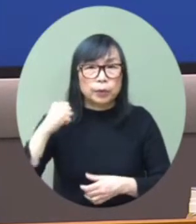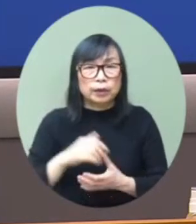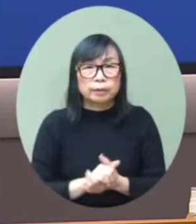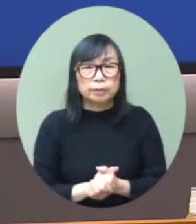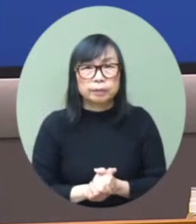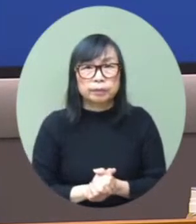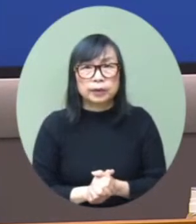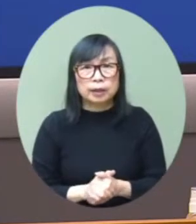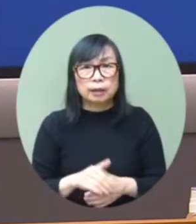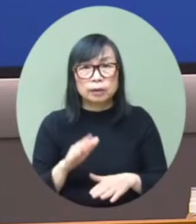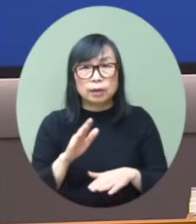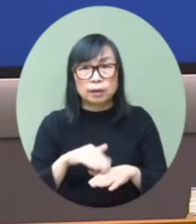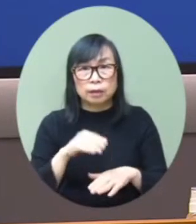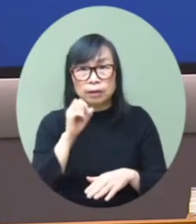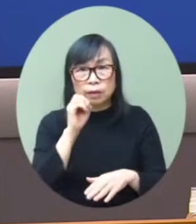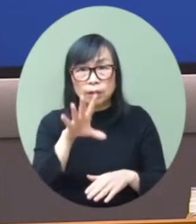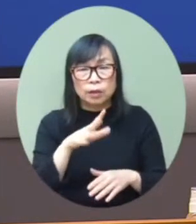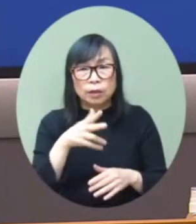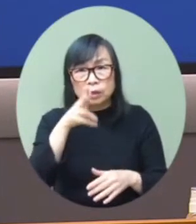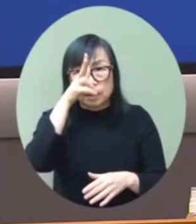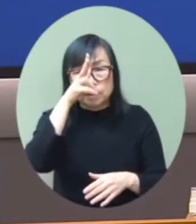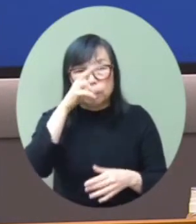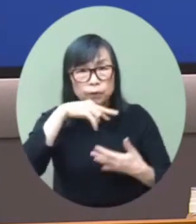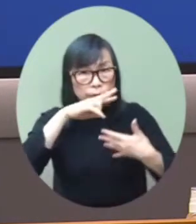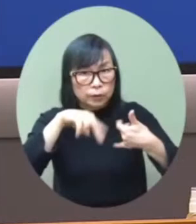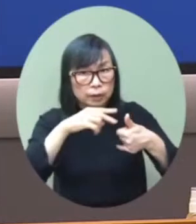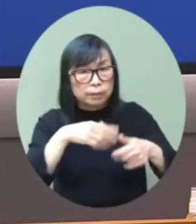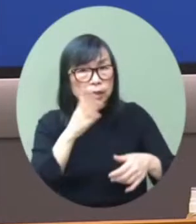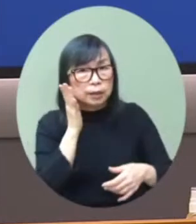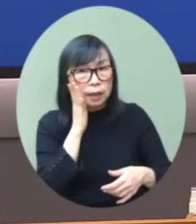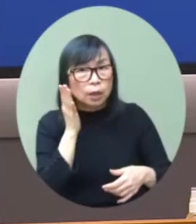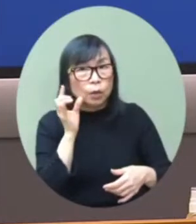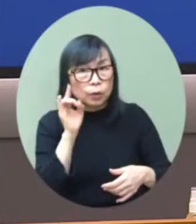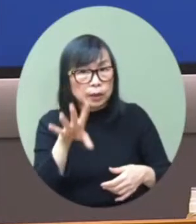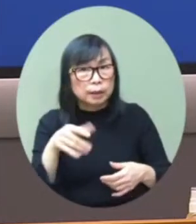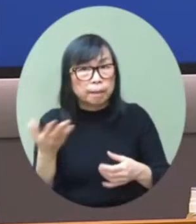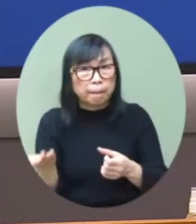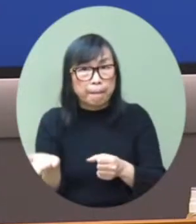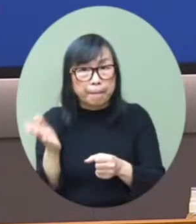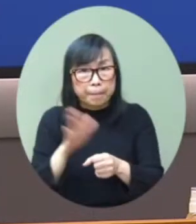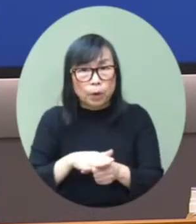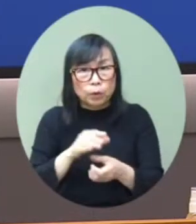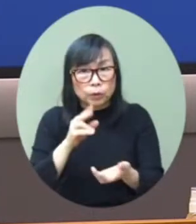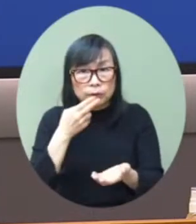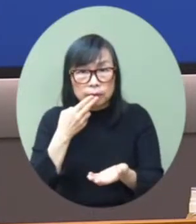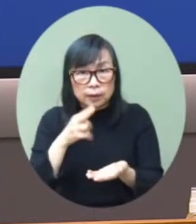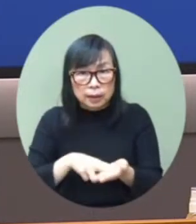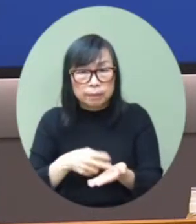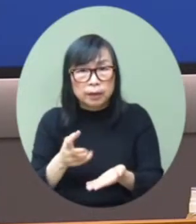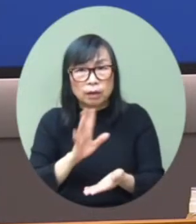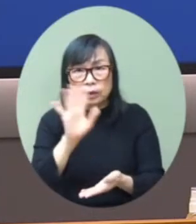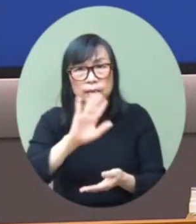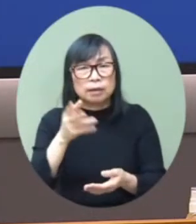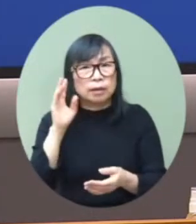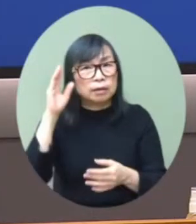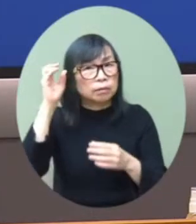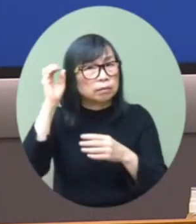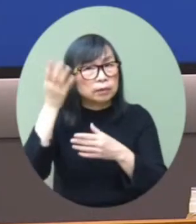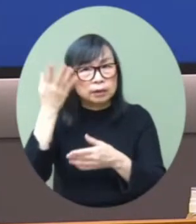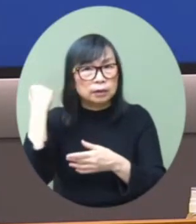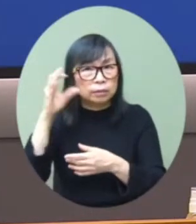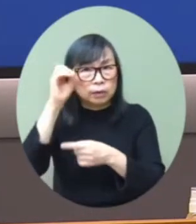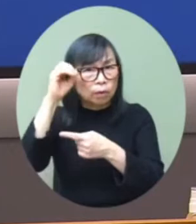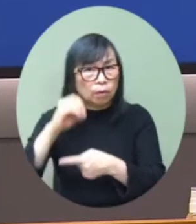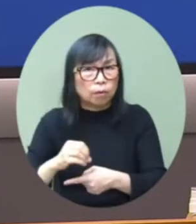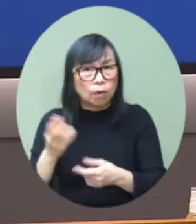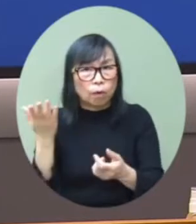add more rooms, we will do so. And for the subsidy to the quarantine hotels, well, we